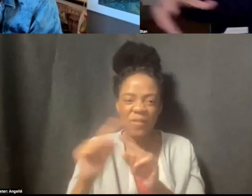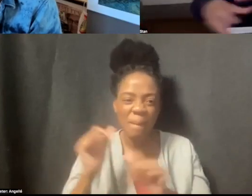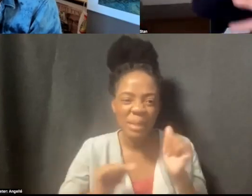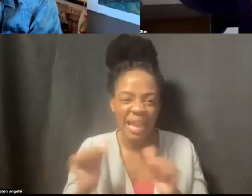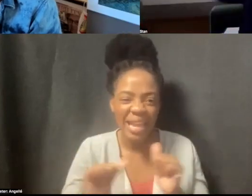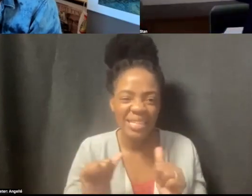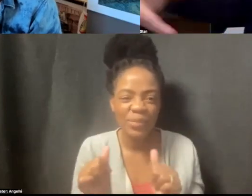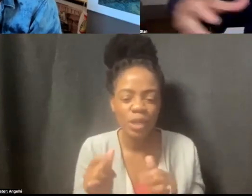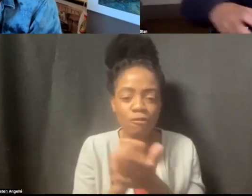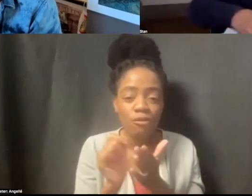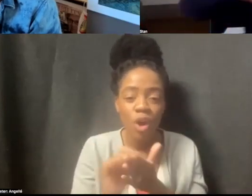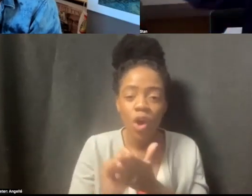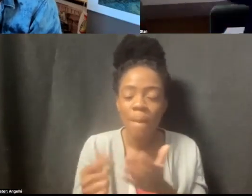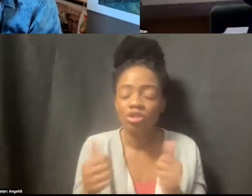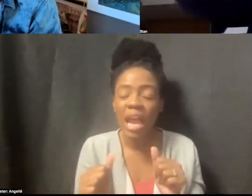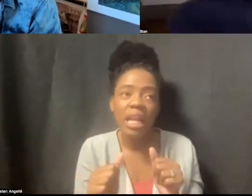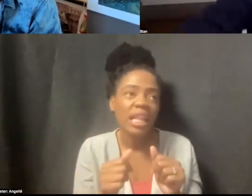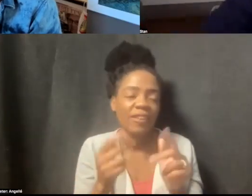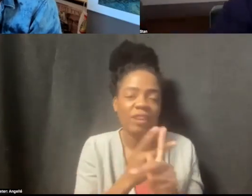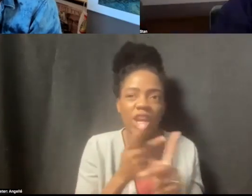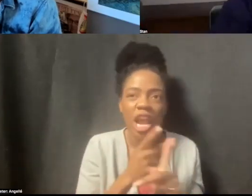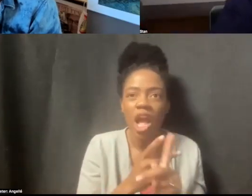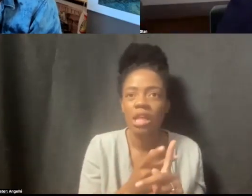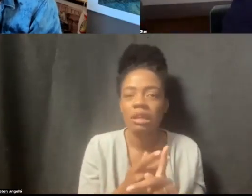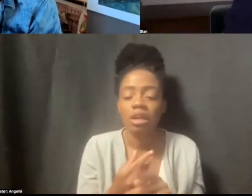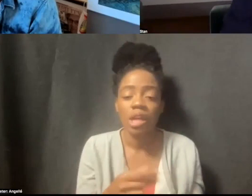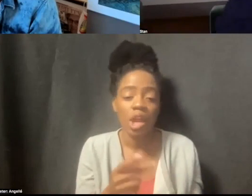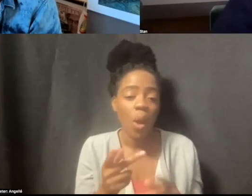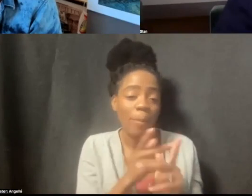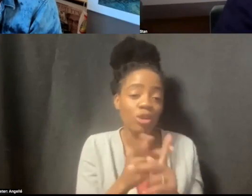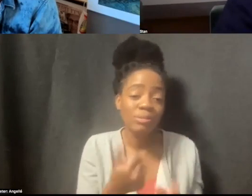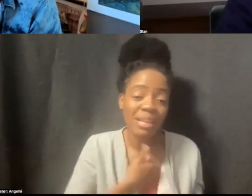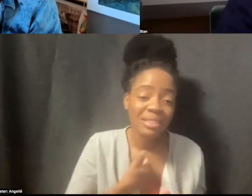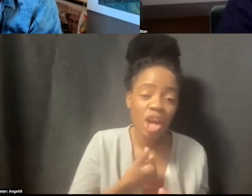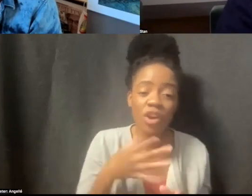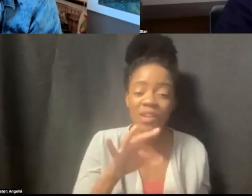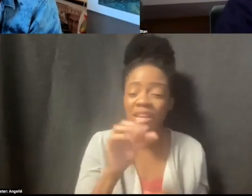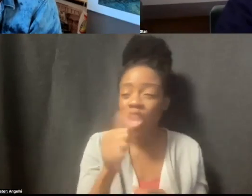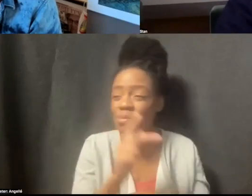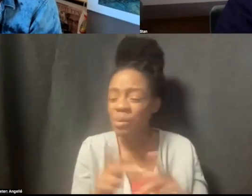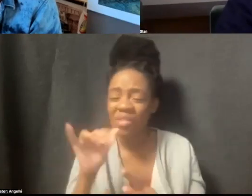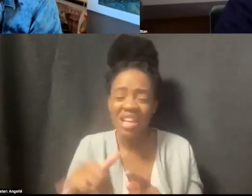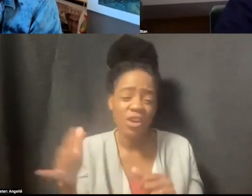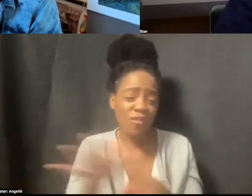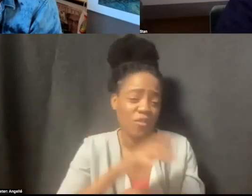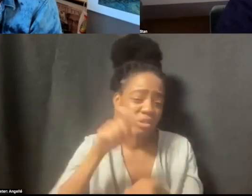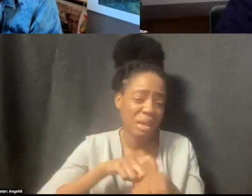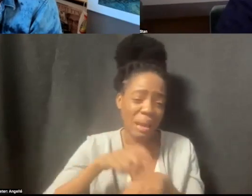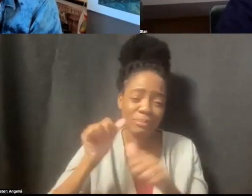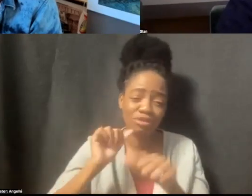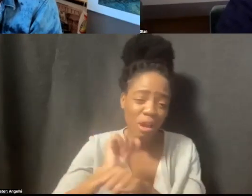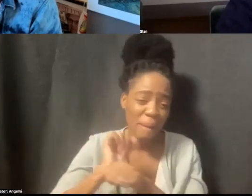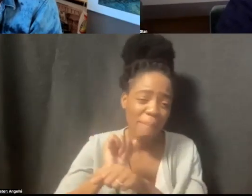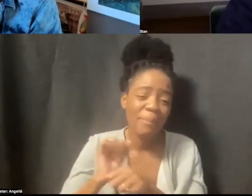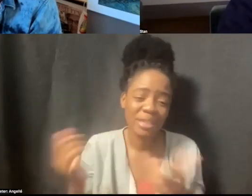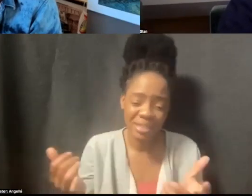like getting them into theaters and doing them, either producing them myself or getting other people to. And that's a full job, full-time job unto